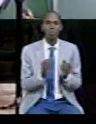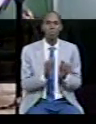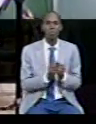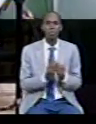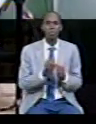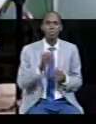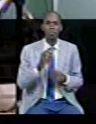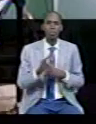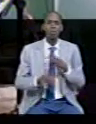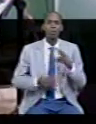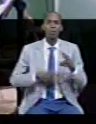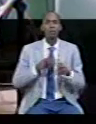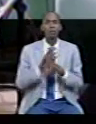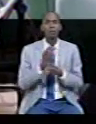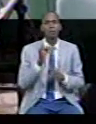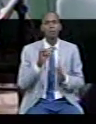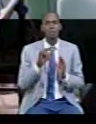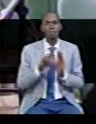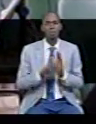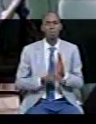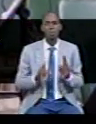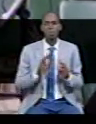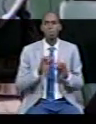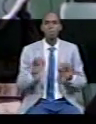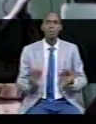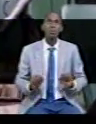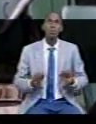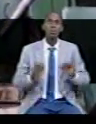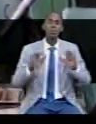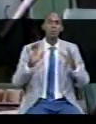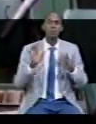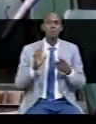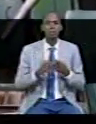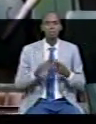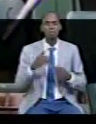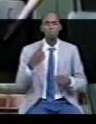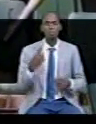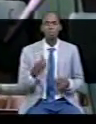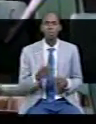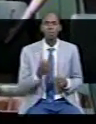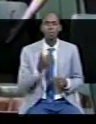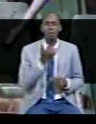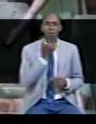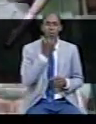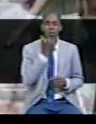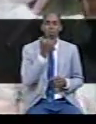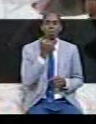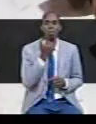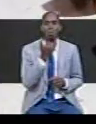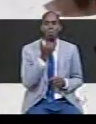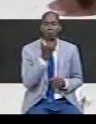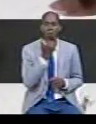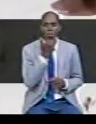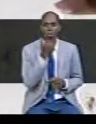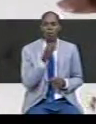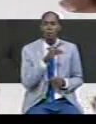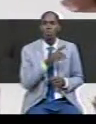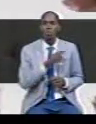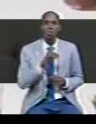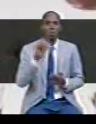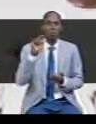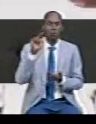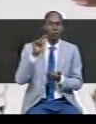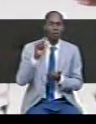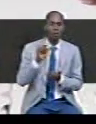compromise with godliness, no yielding to the wrong,